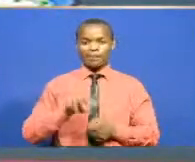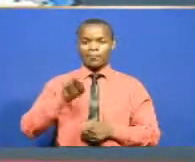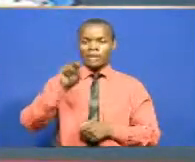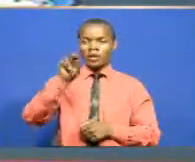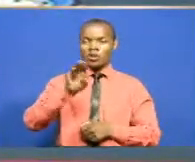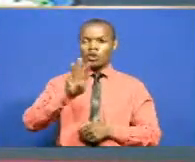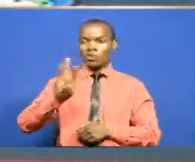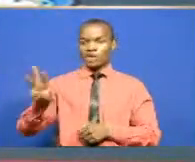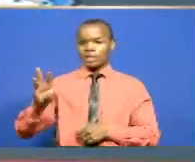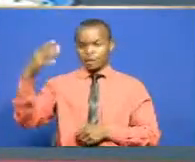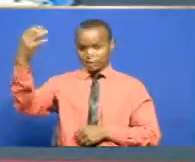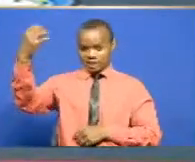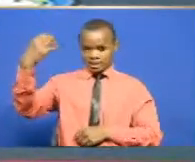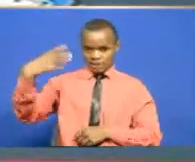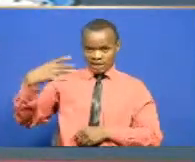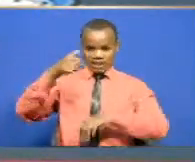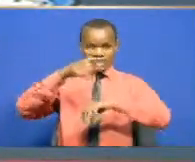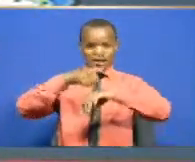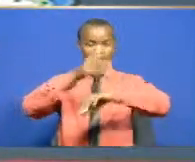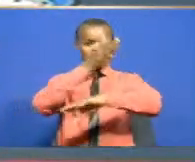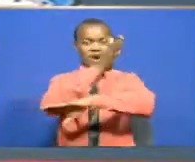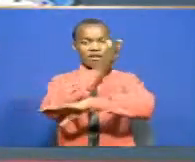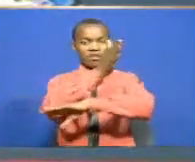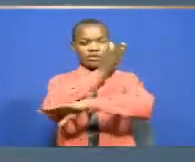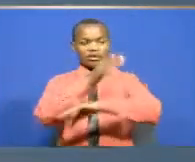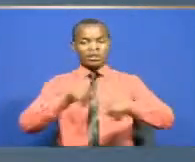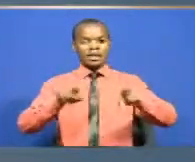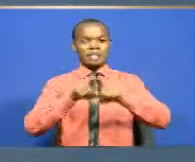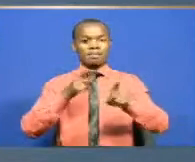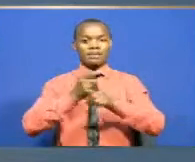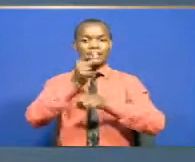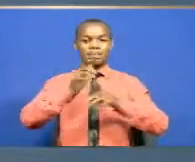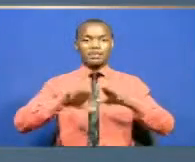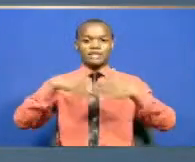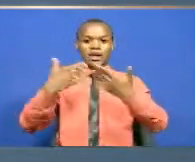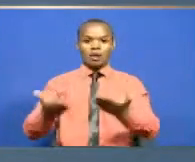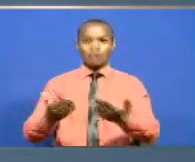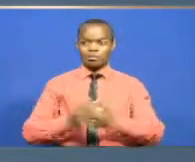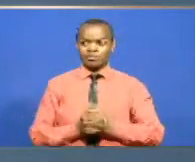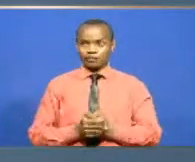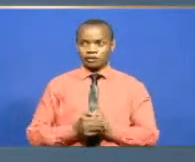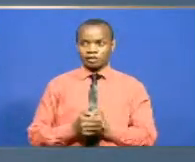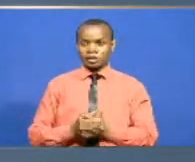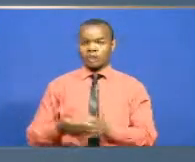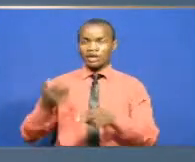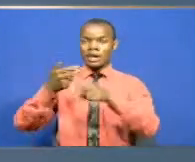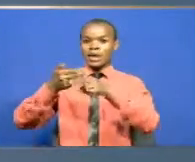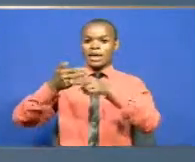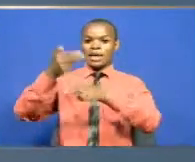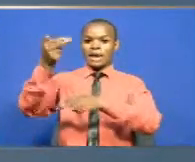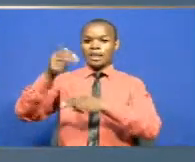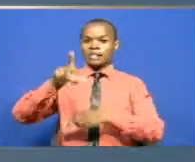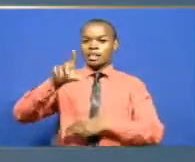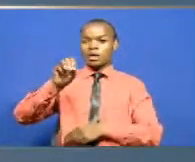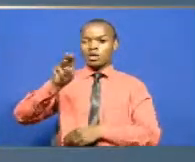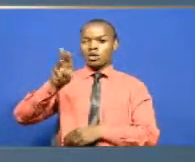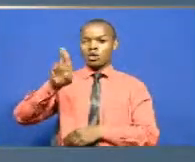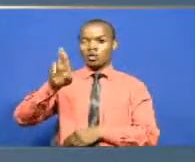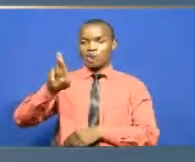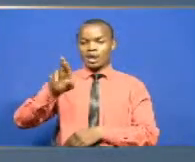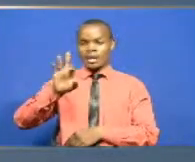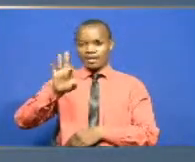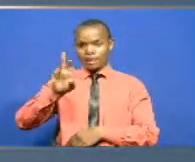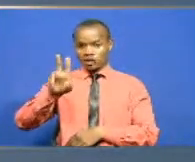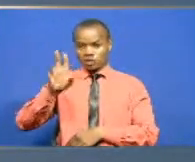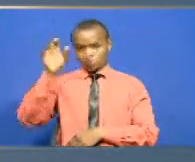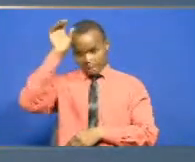sunny intervals in the afternoon. And now let's have a look at temperatures. This is it. The highest will be experienced in Lodwa at 32